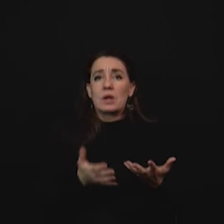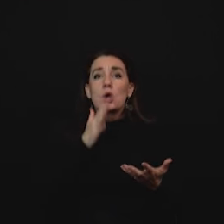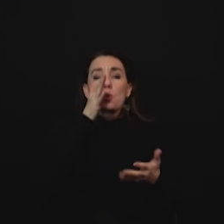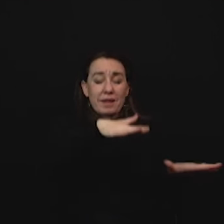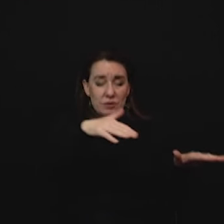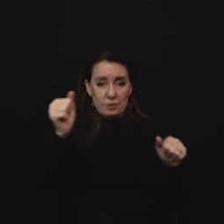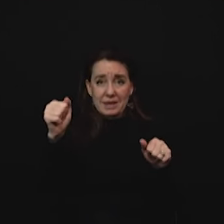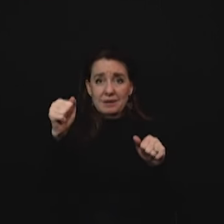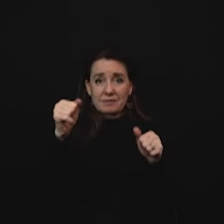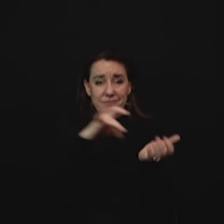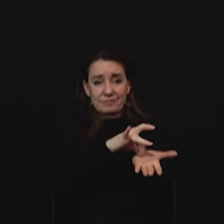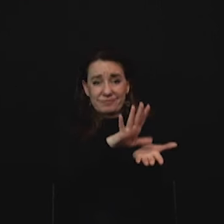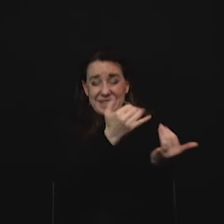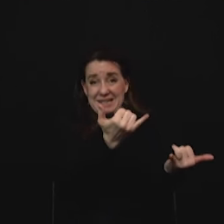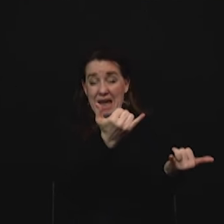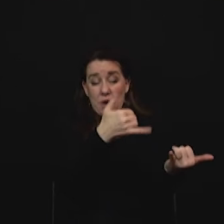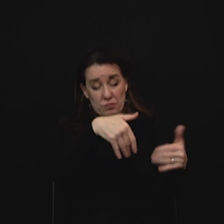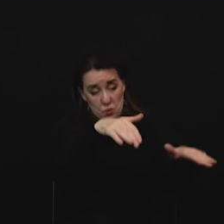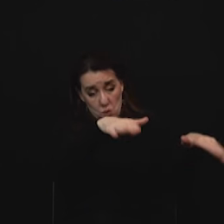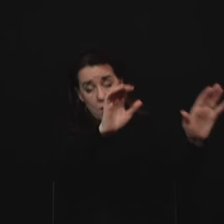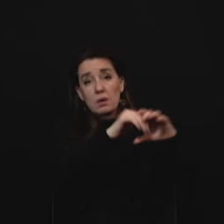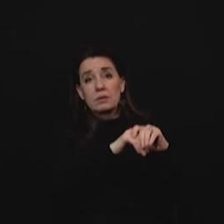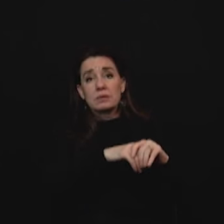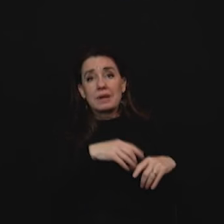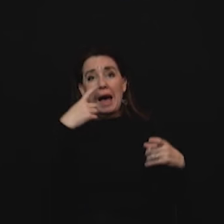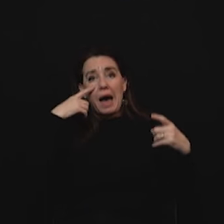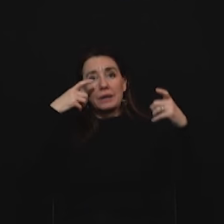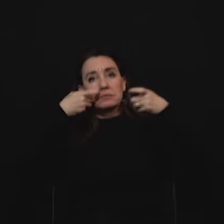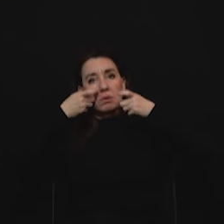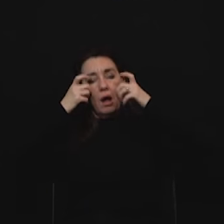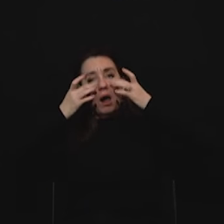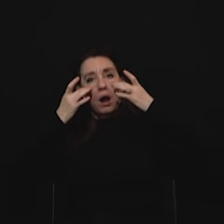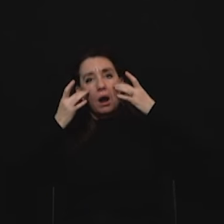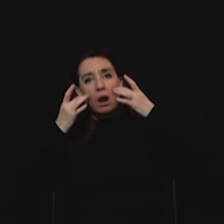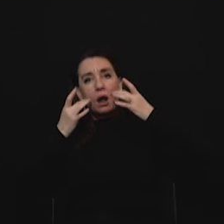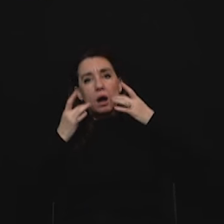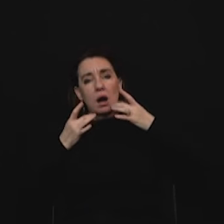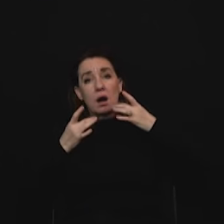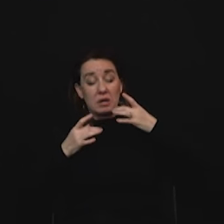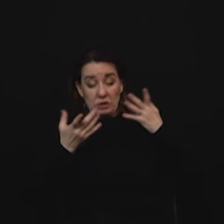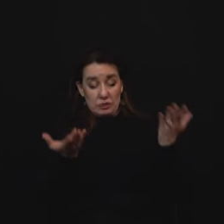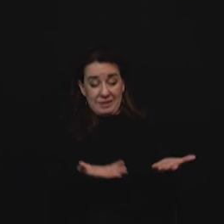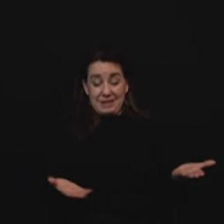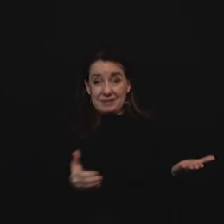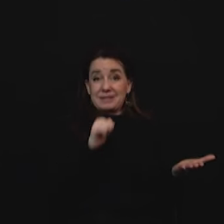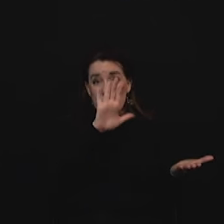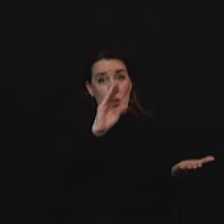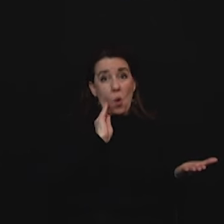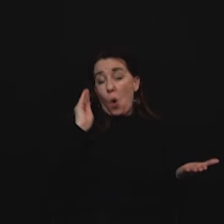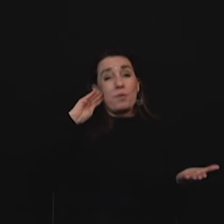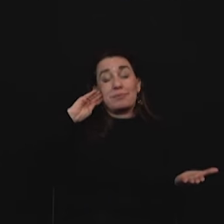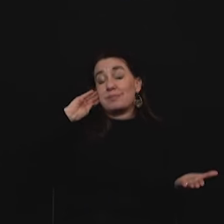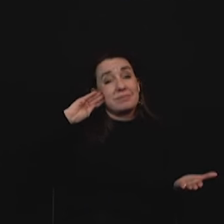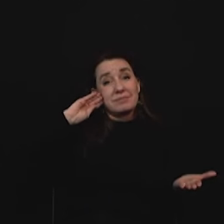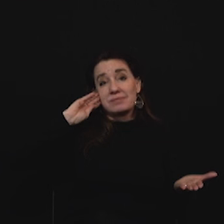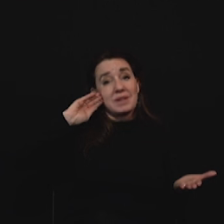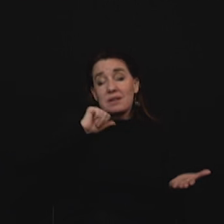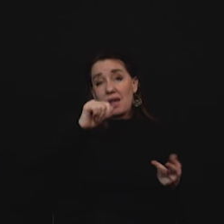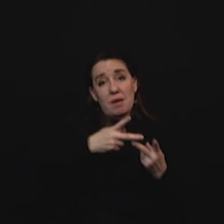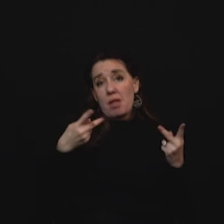the garden now," God told his children, his eyes filling with tears. "This is no longer your true home. It's not the place for